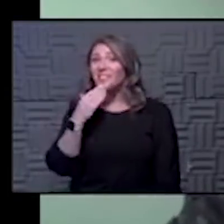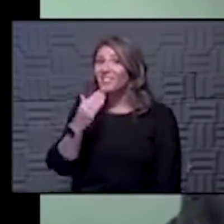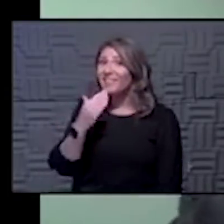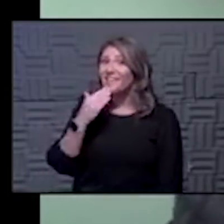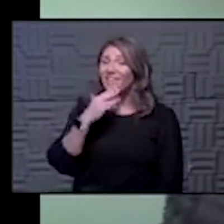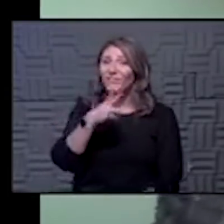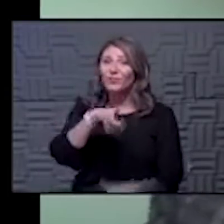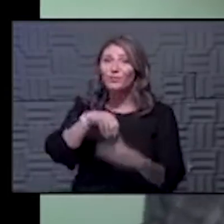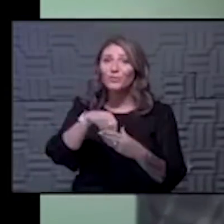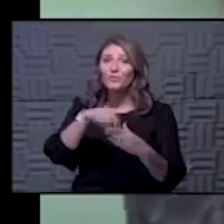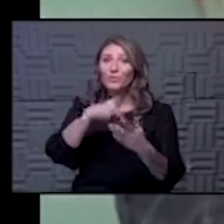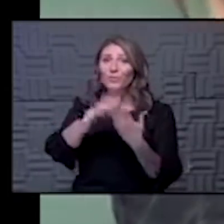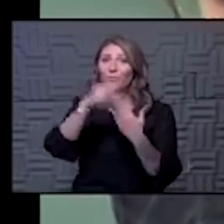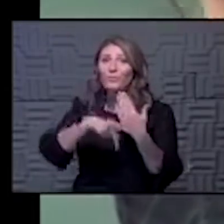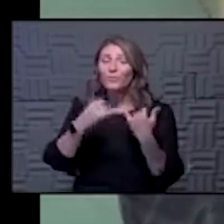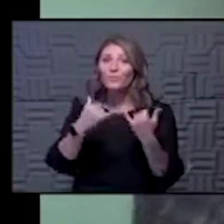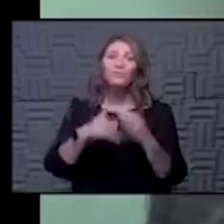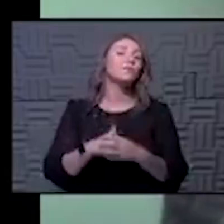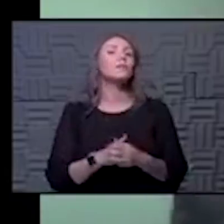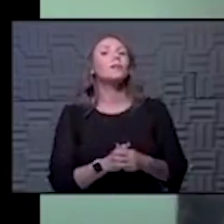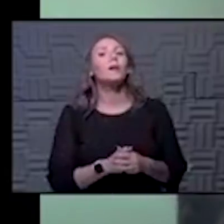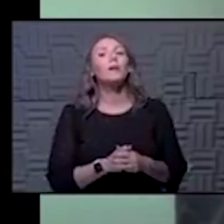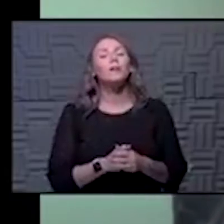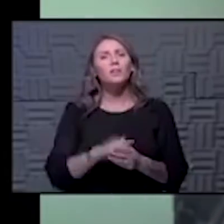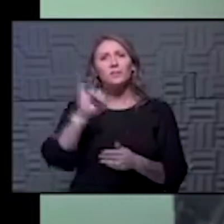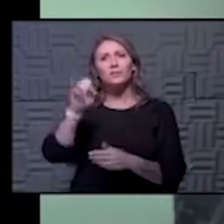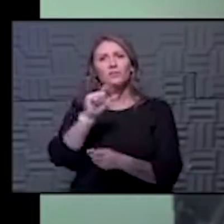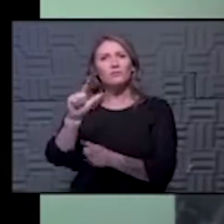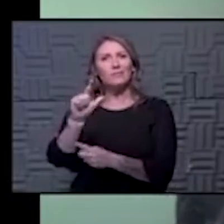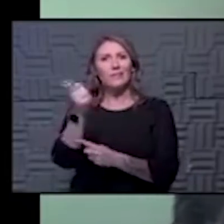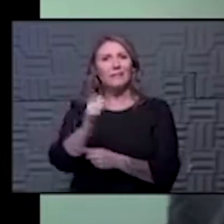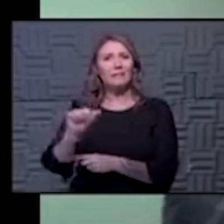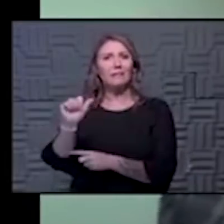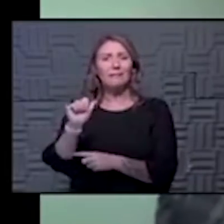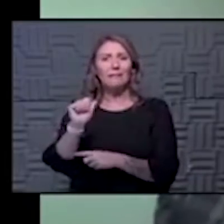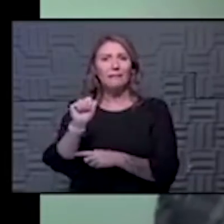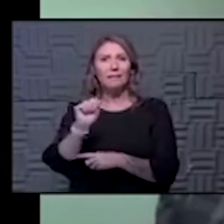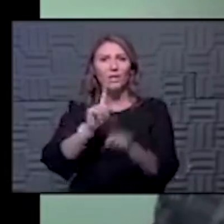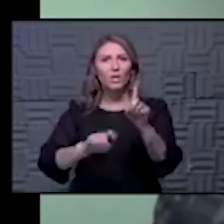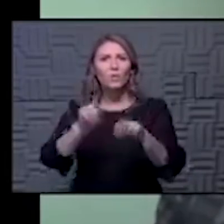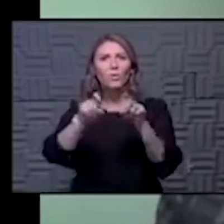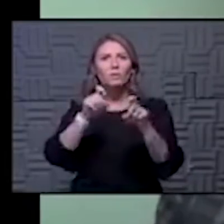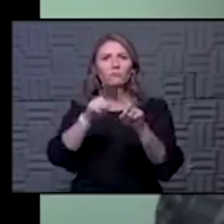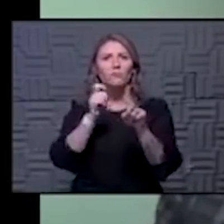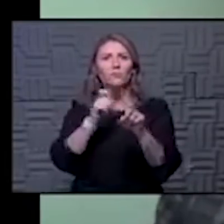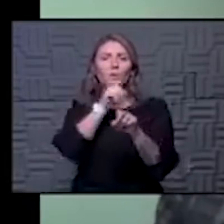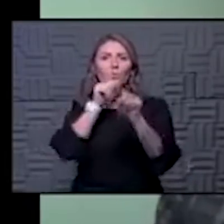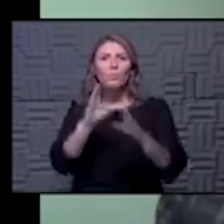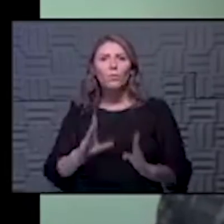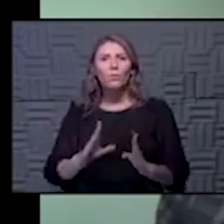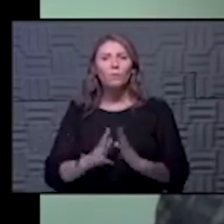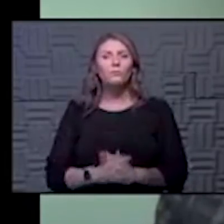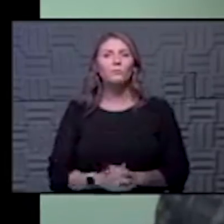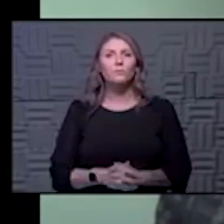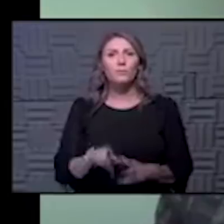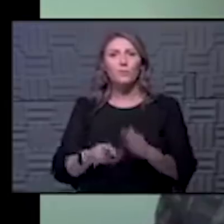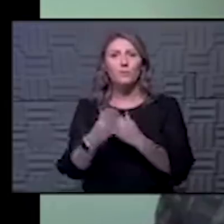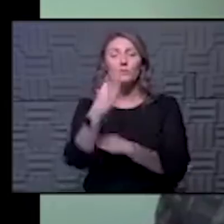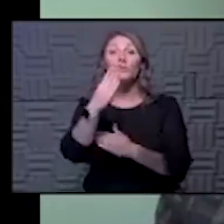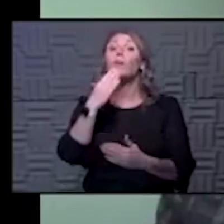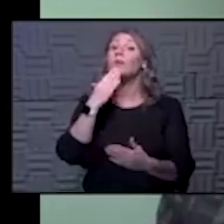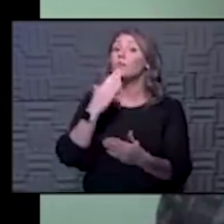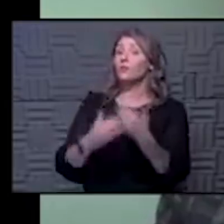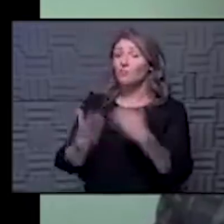joining the program today. Let's turn and see, Jill, if there are questions from reporters this morning. I know that Cody was on